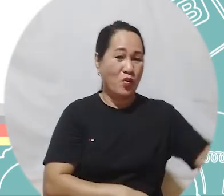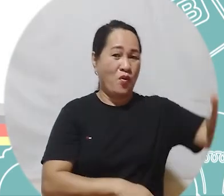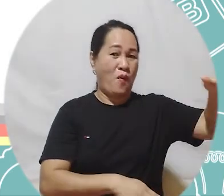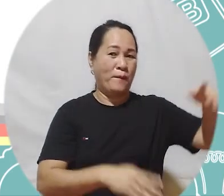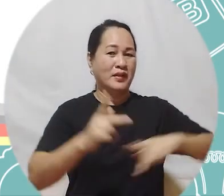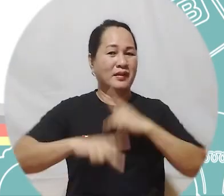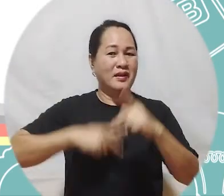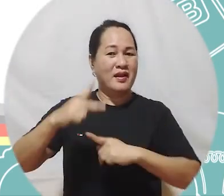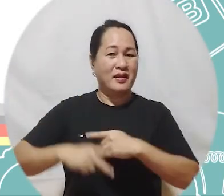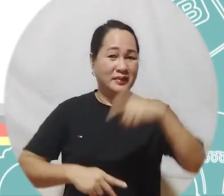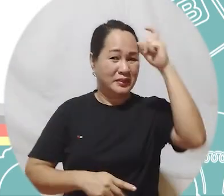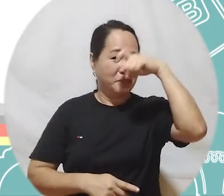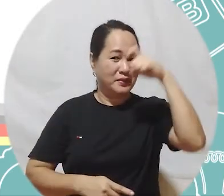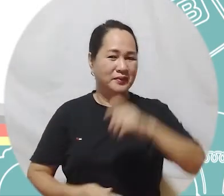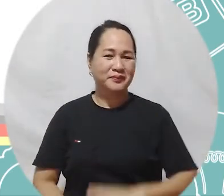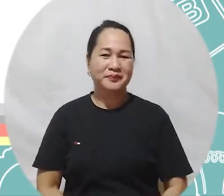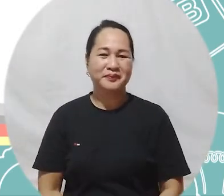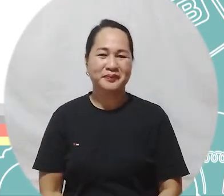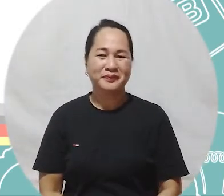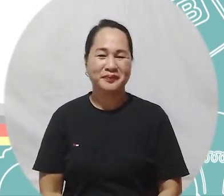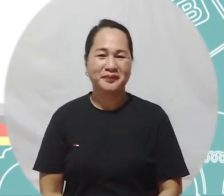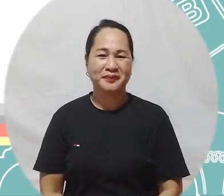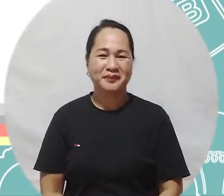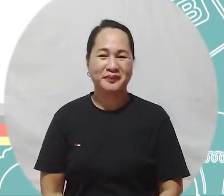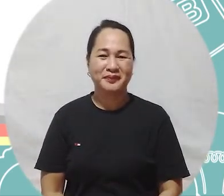kind and smart.